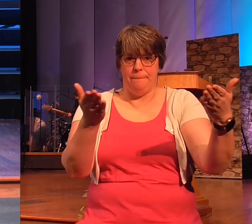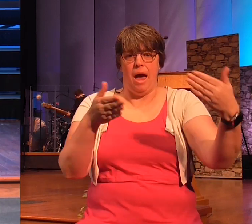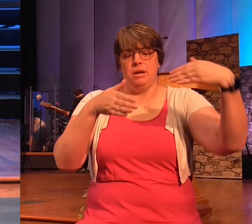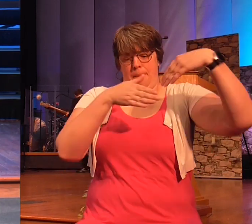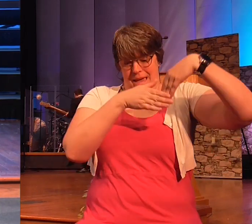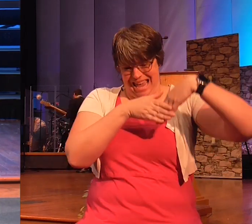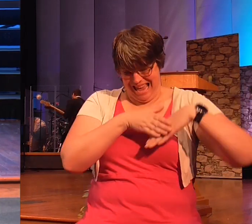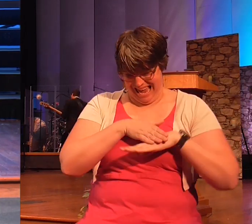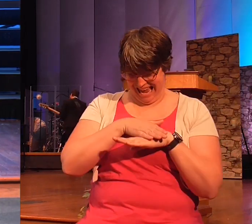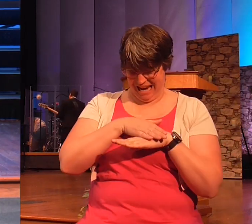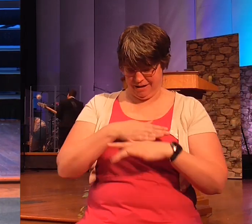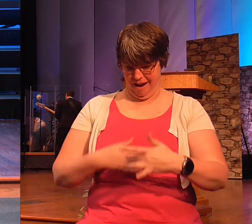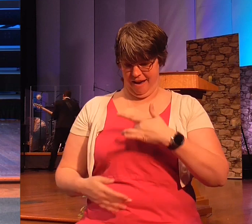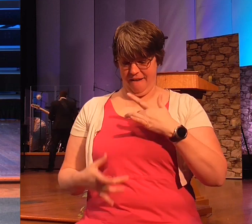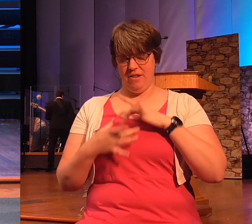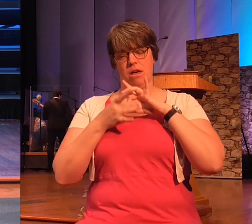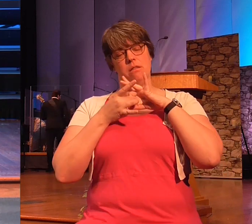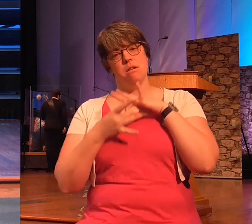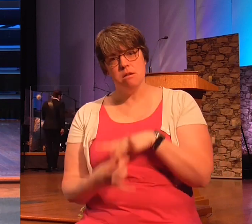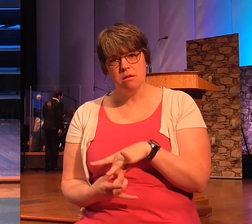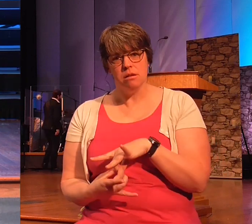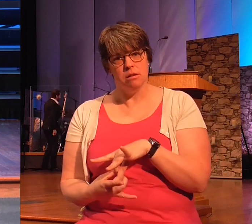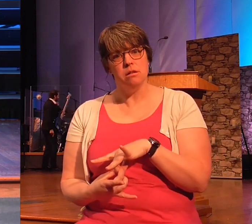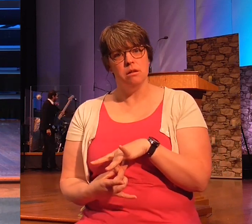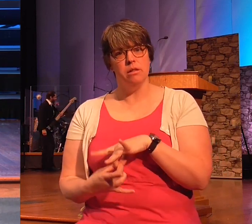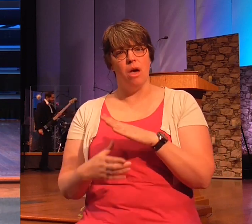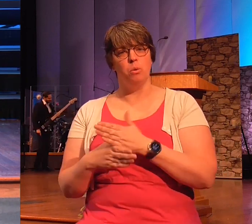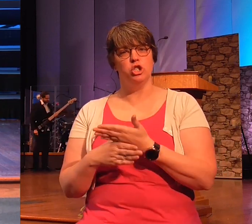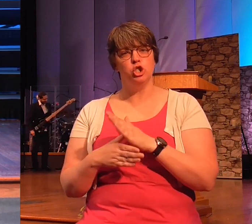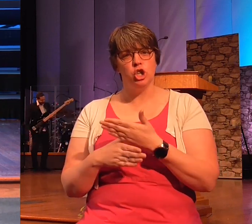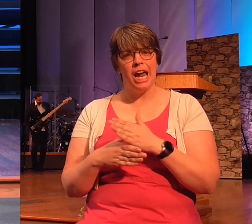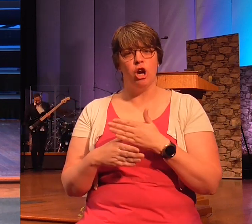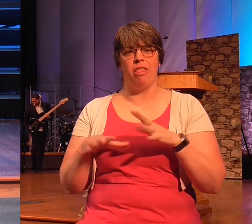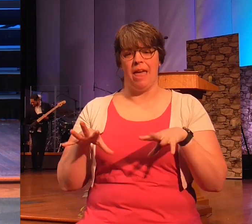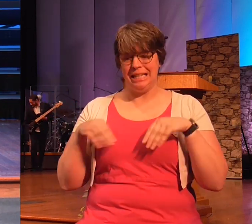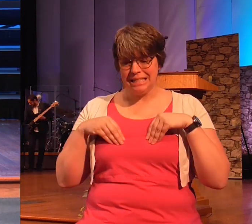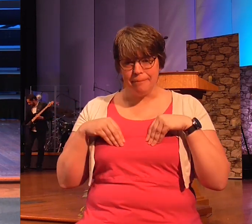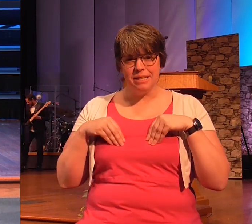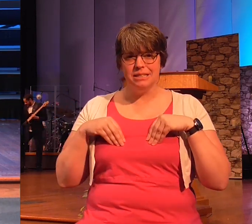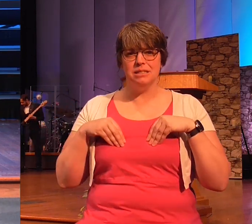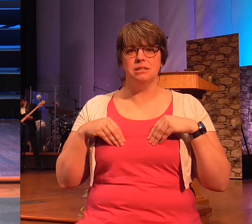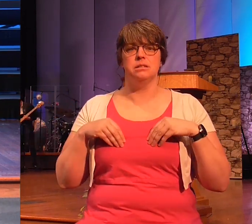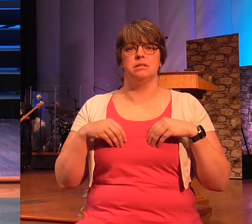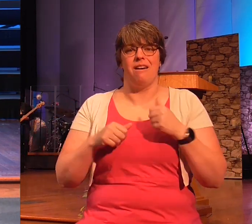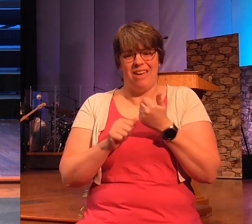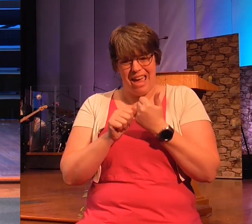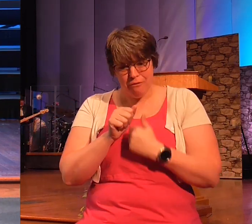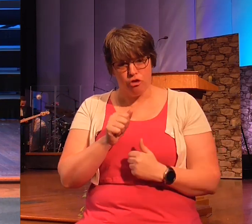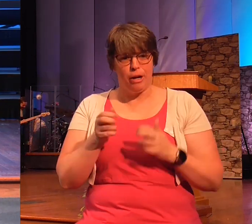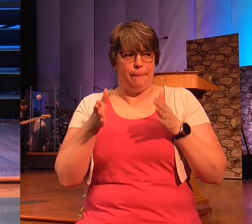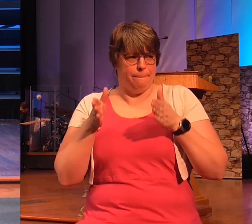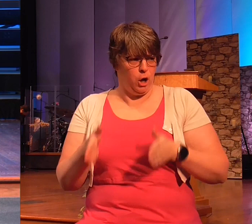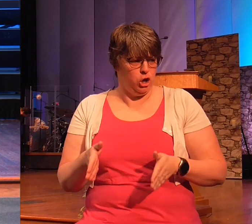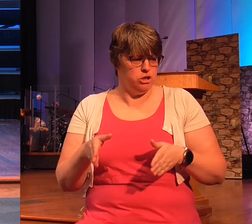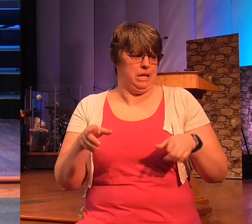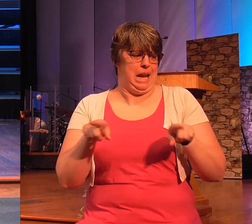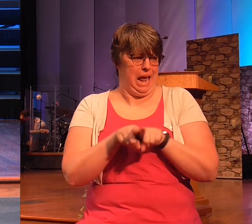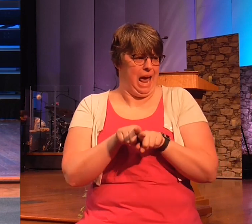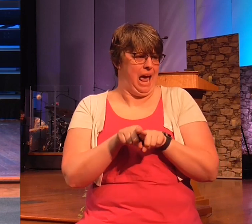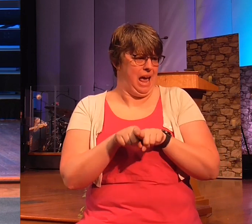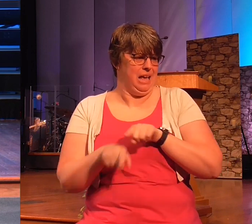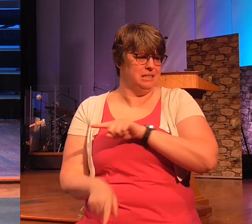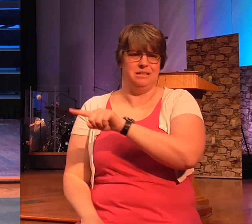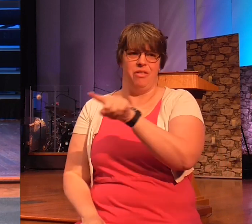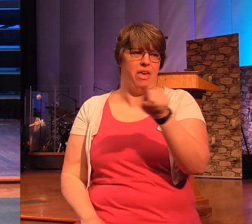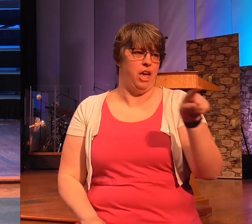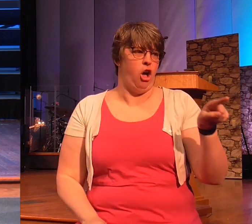this place and I just feel the connection and oneness that we share, the acceptance of every person just as they are, and I